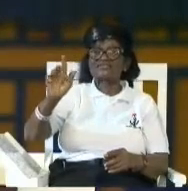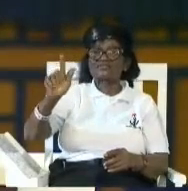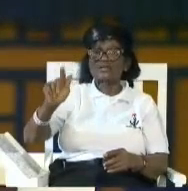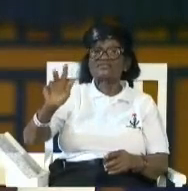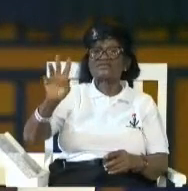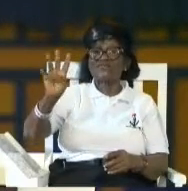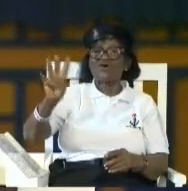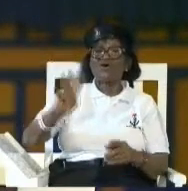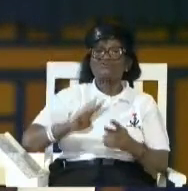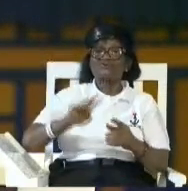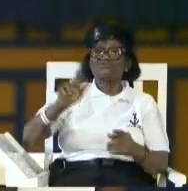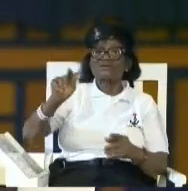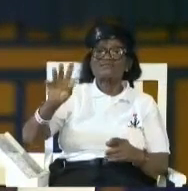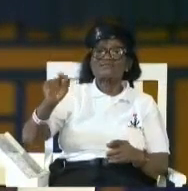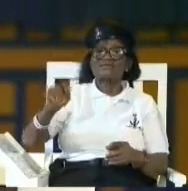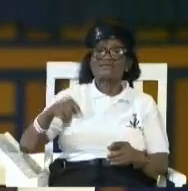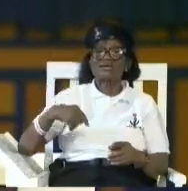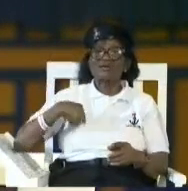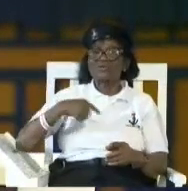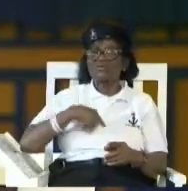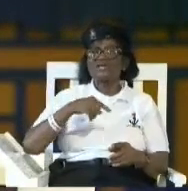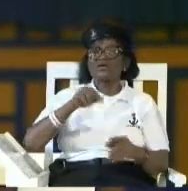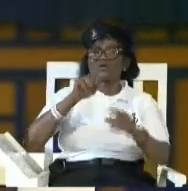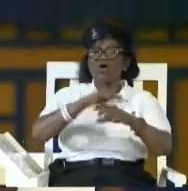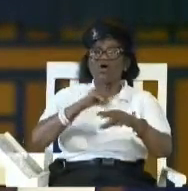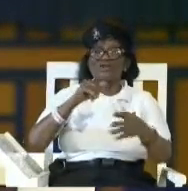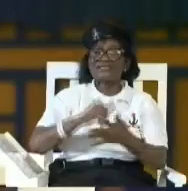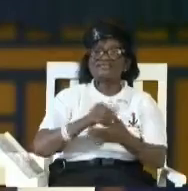27. They call it salvation,